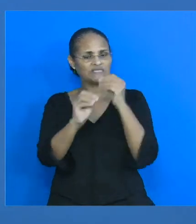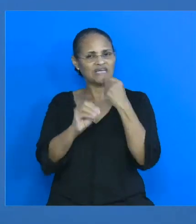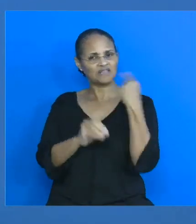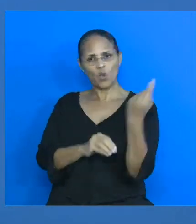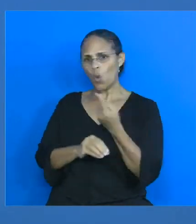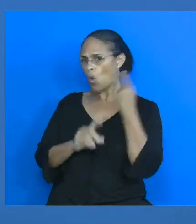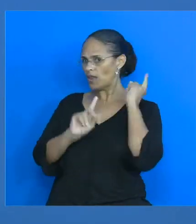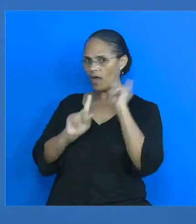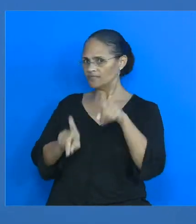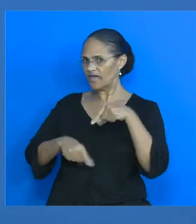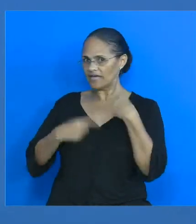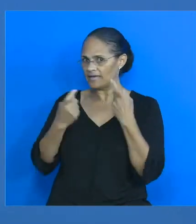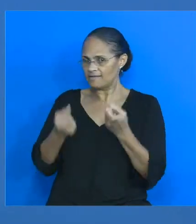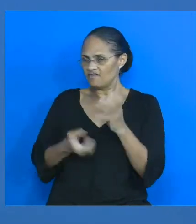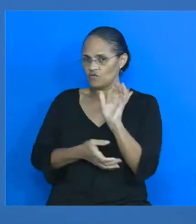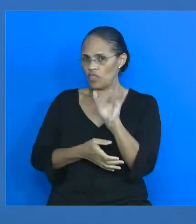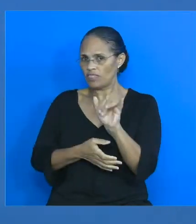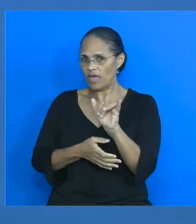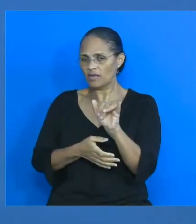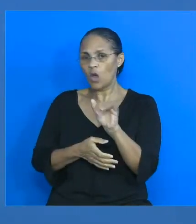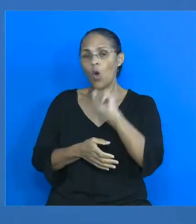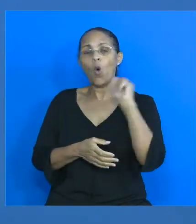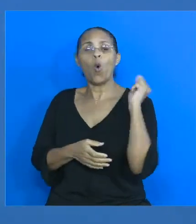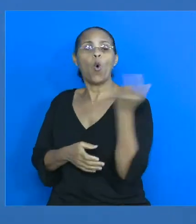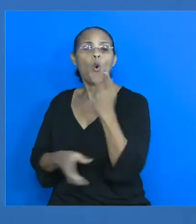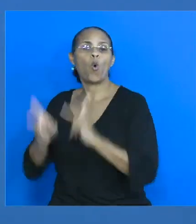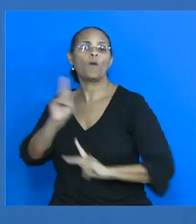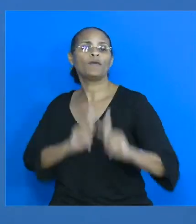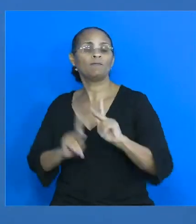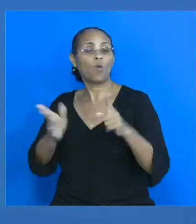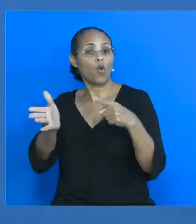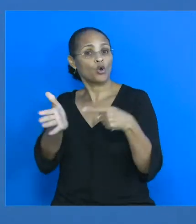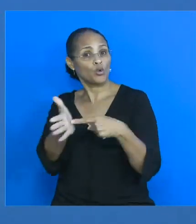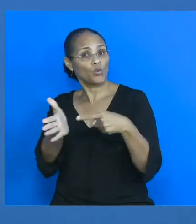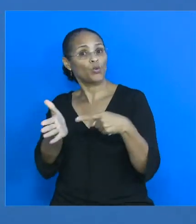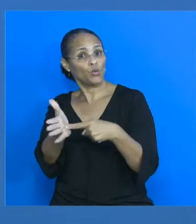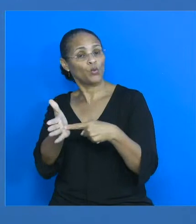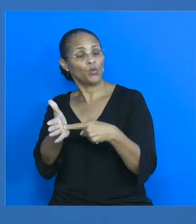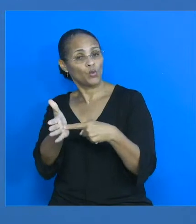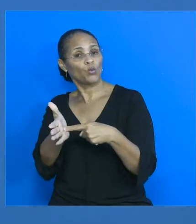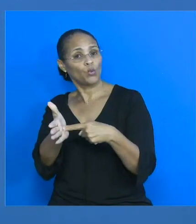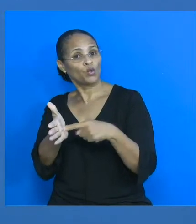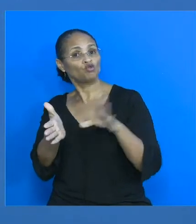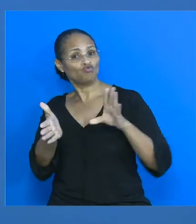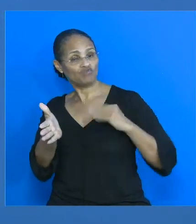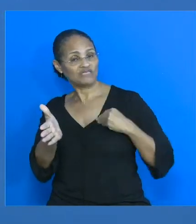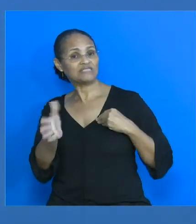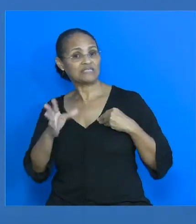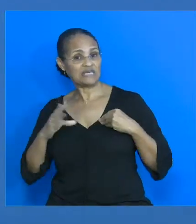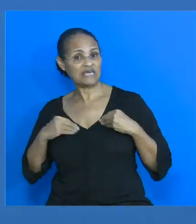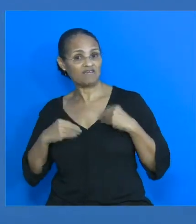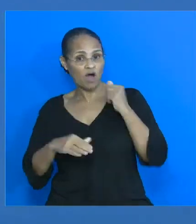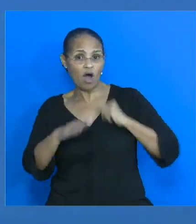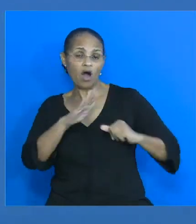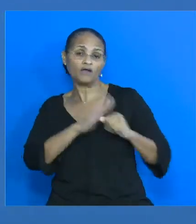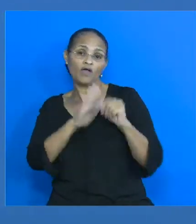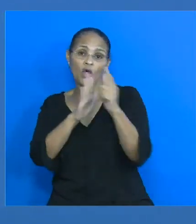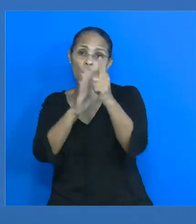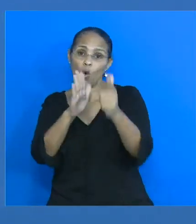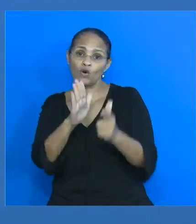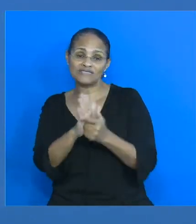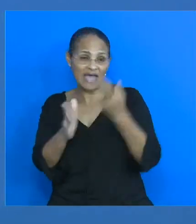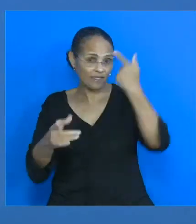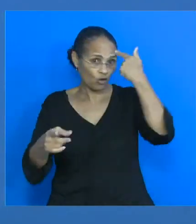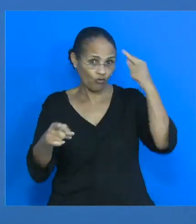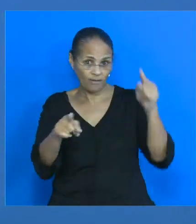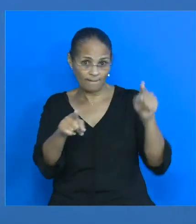give to that question is that all persons who were due to receive under the laws and agreements